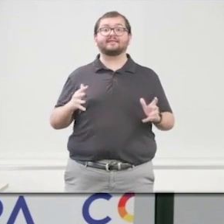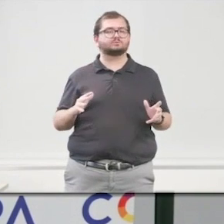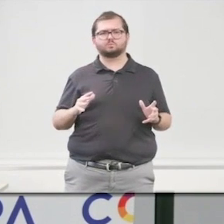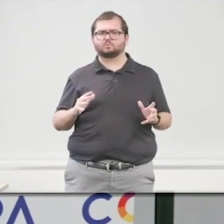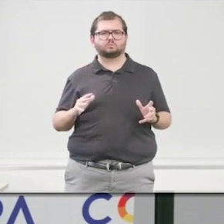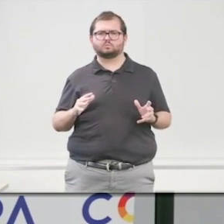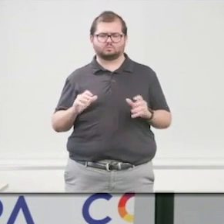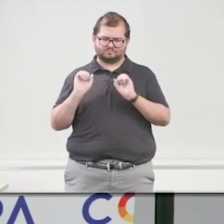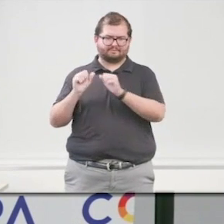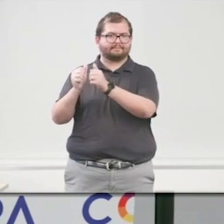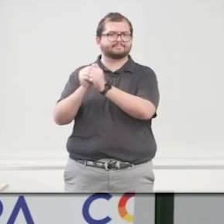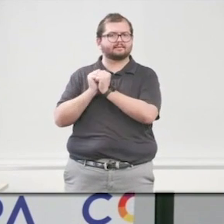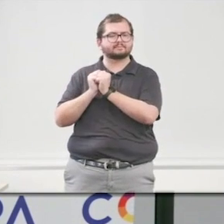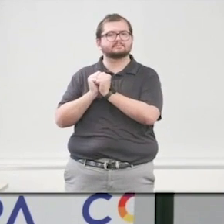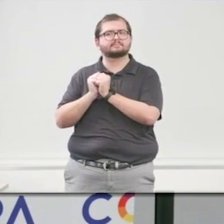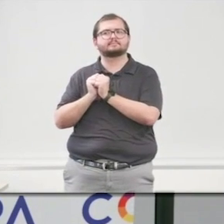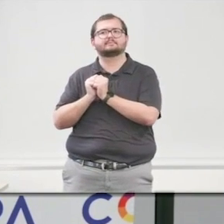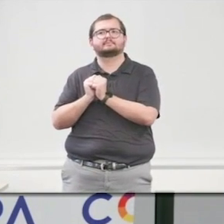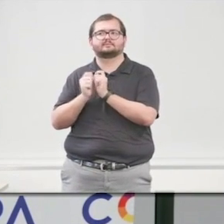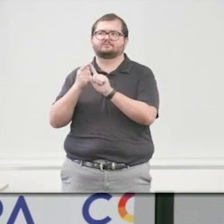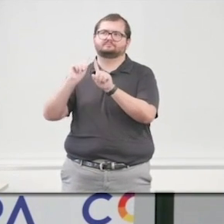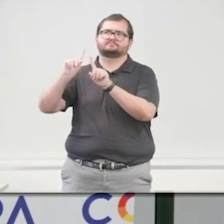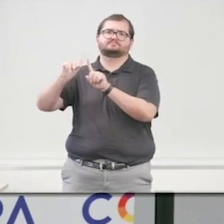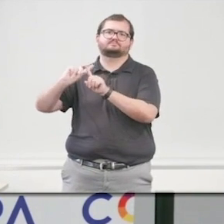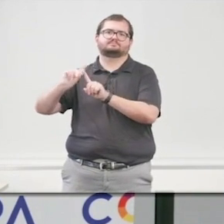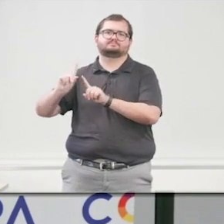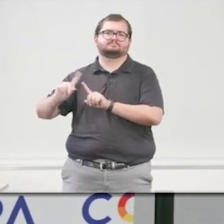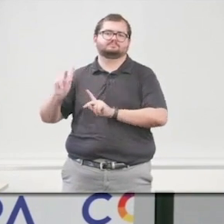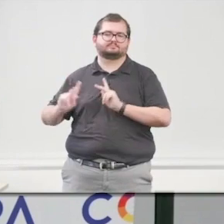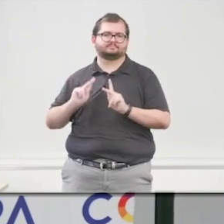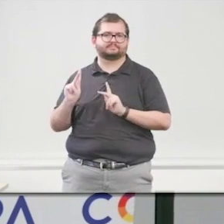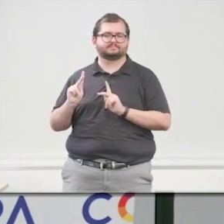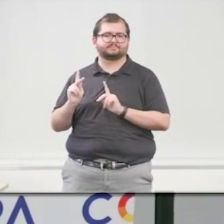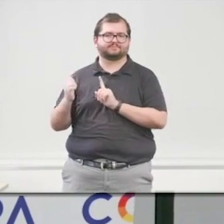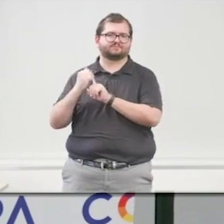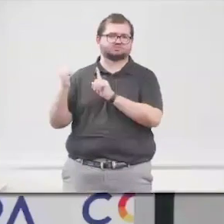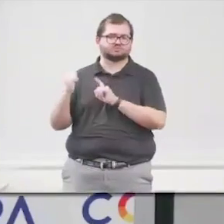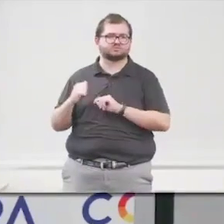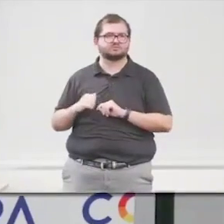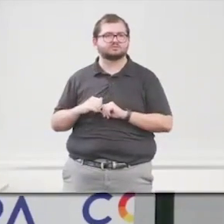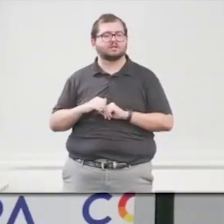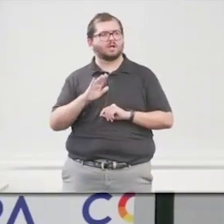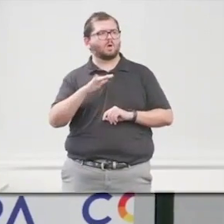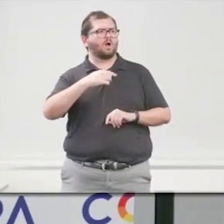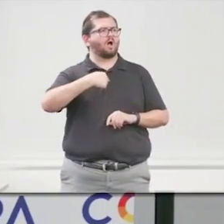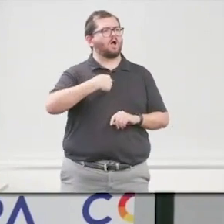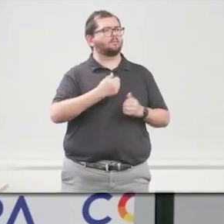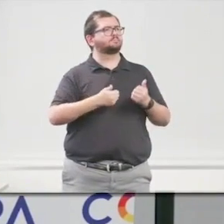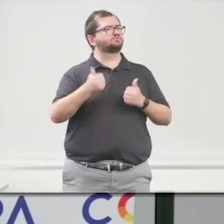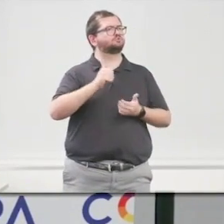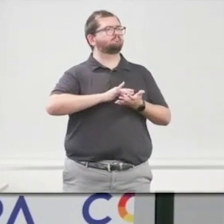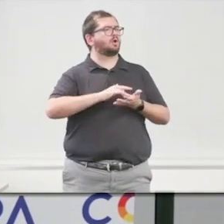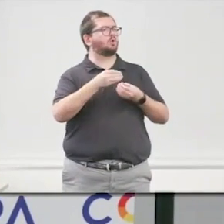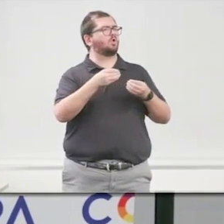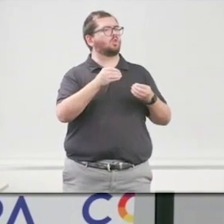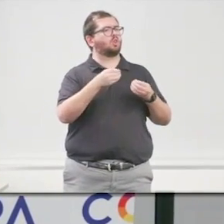quite a bit of texts from different folks phishing, saying, act like my chief medical officer who needs to